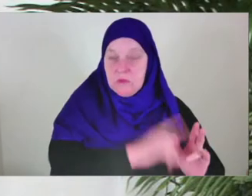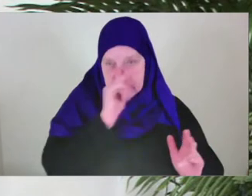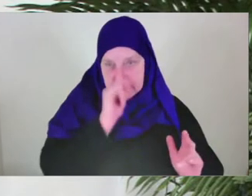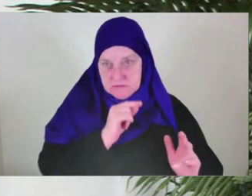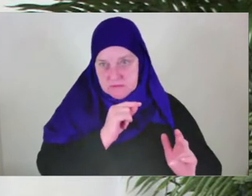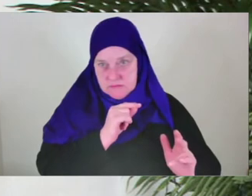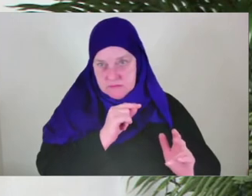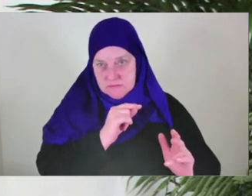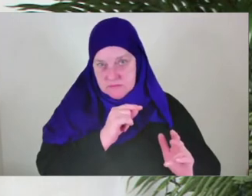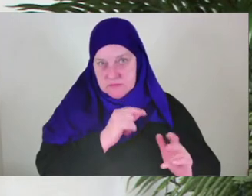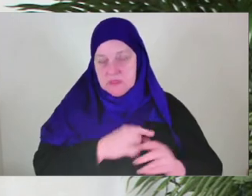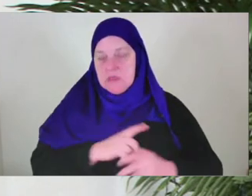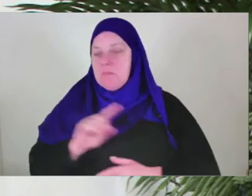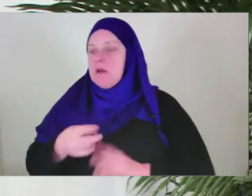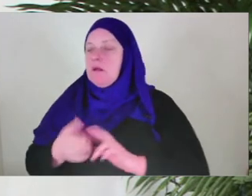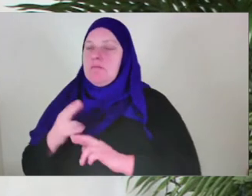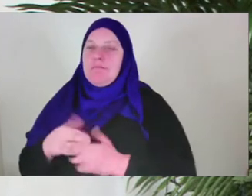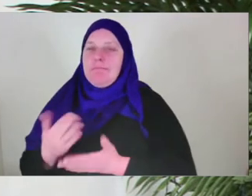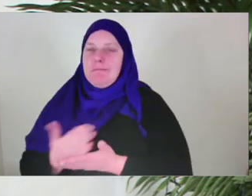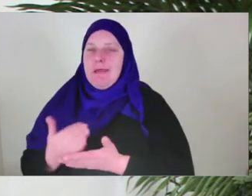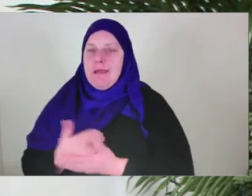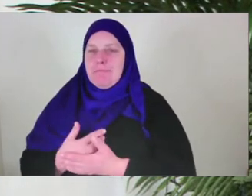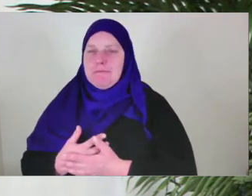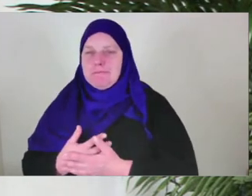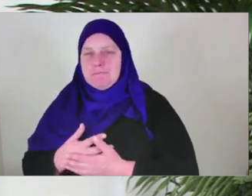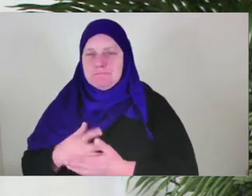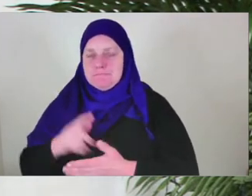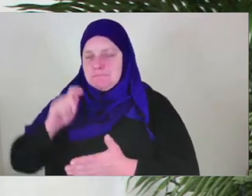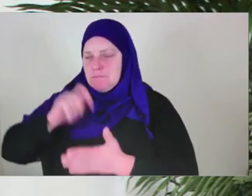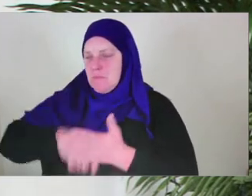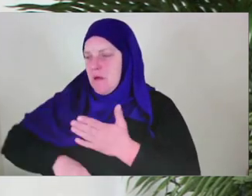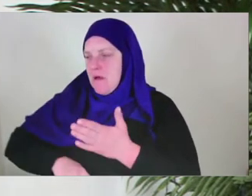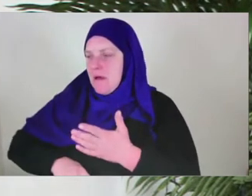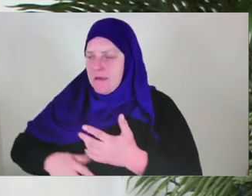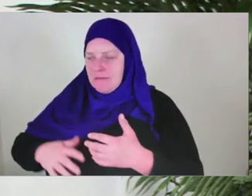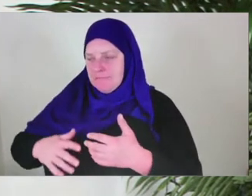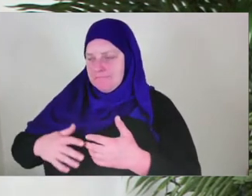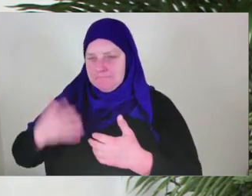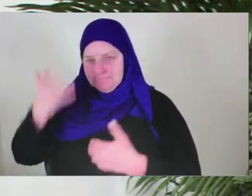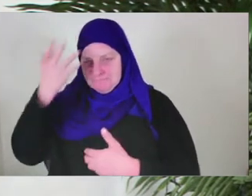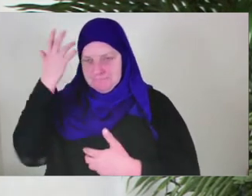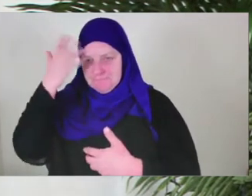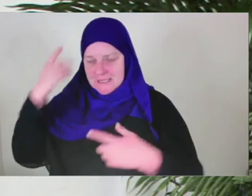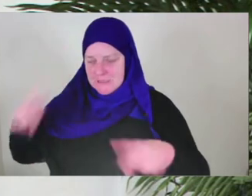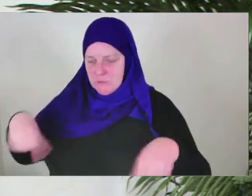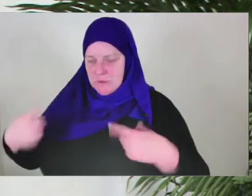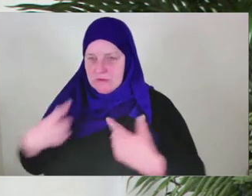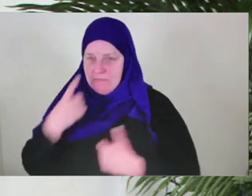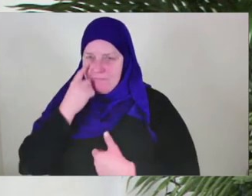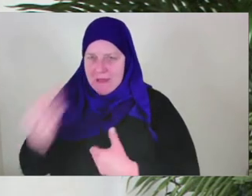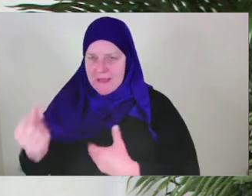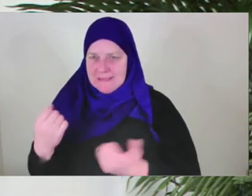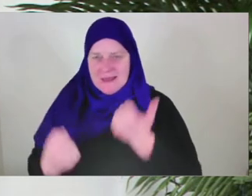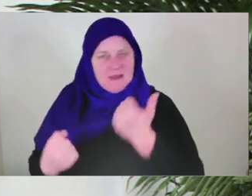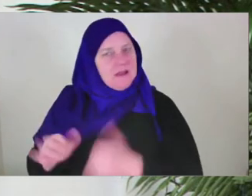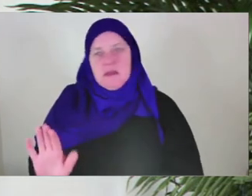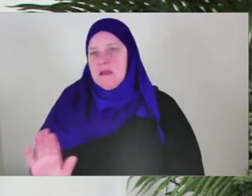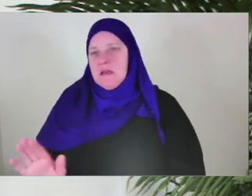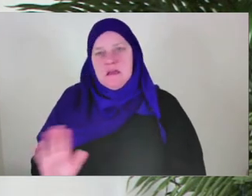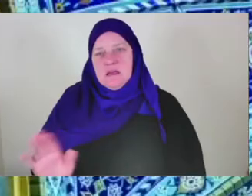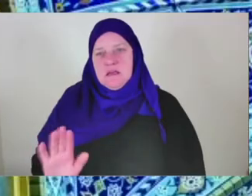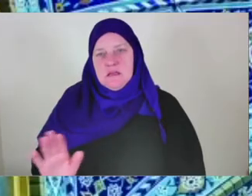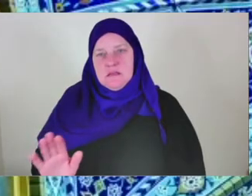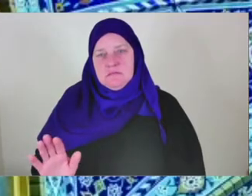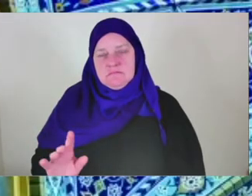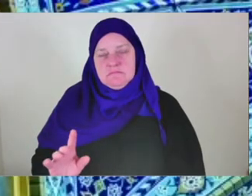glad you clarified that. I was going to ask you that, okay, well, suddenly I'll take a big debt and keep my Khums.